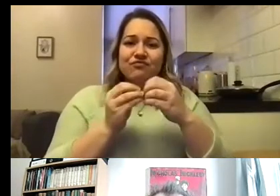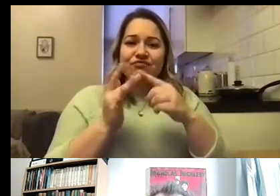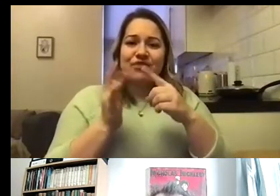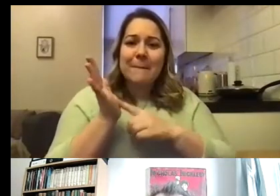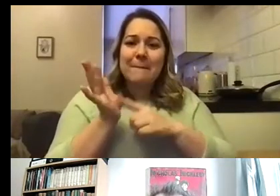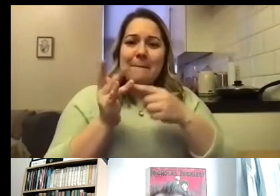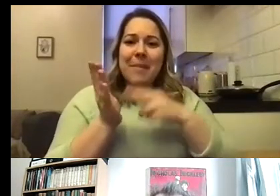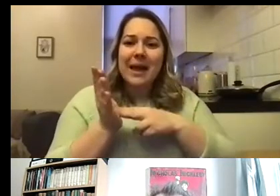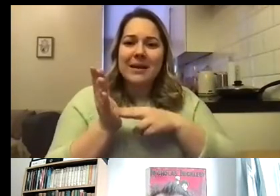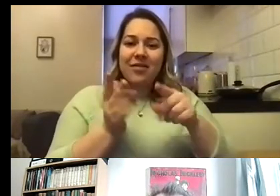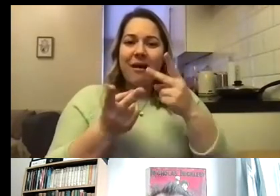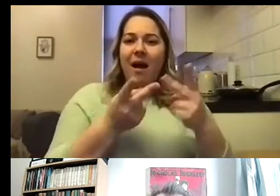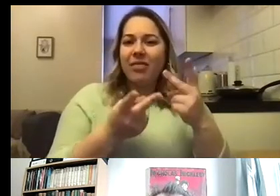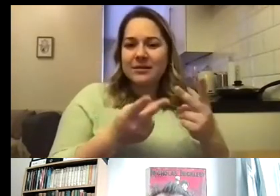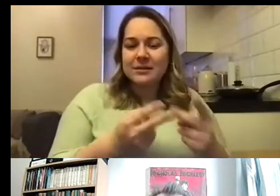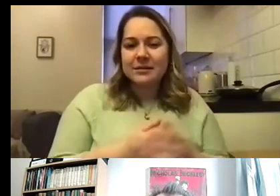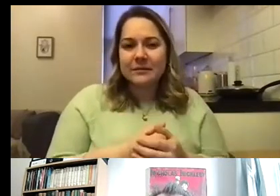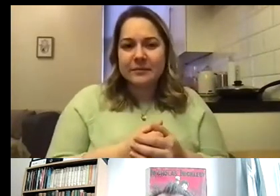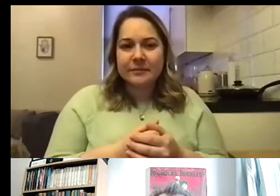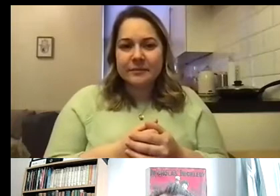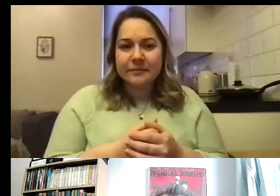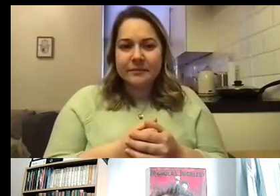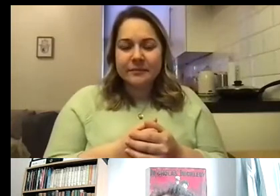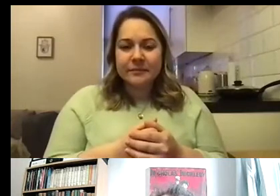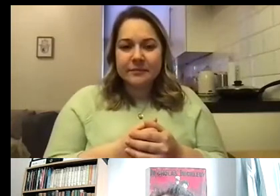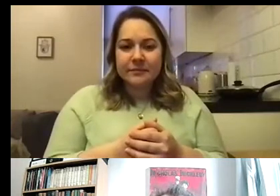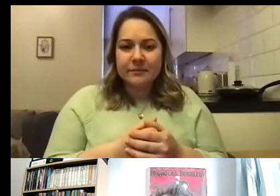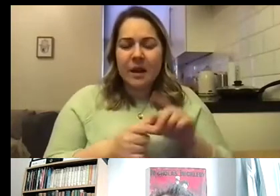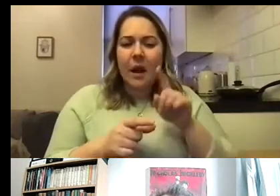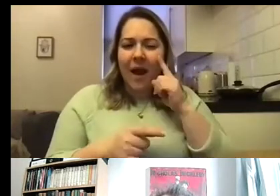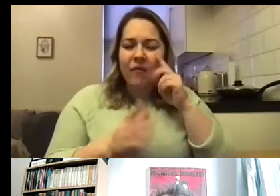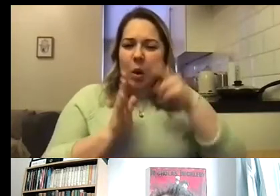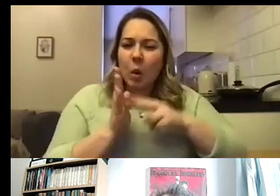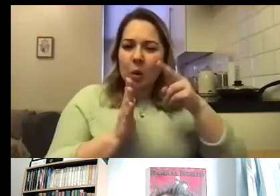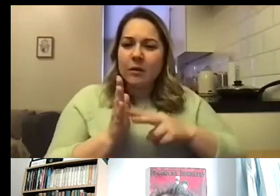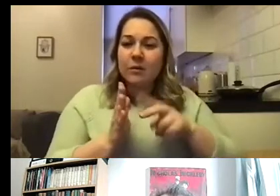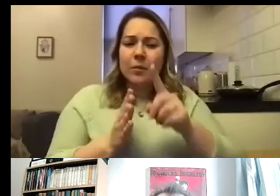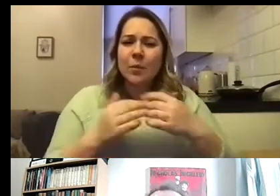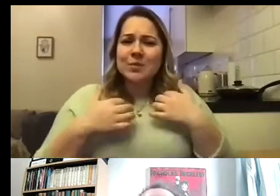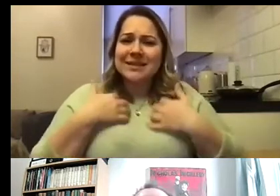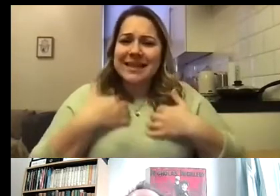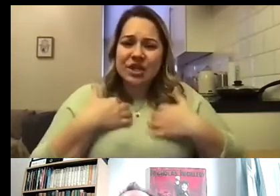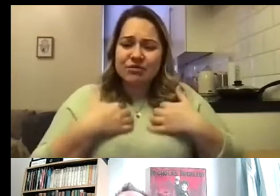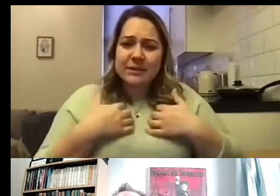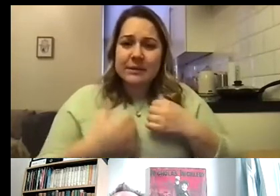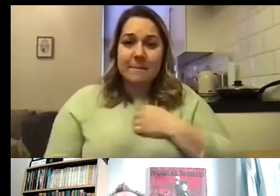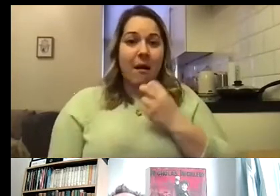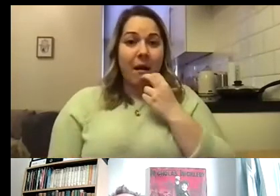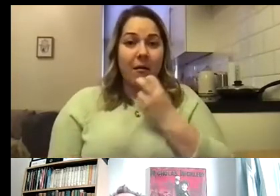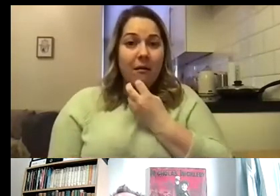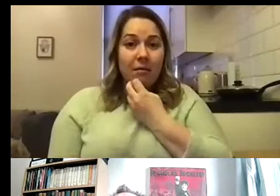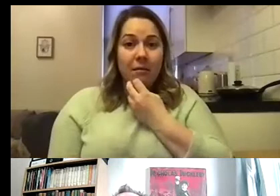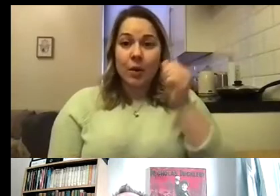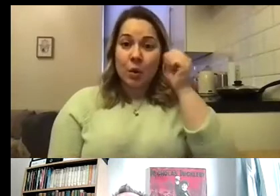out. Okay. Well, yeah, to help with some of it. What was interesting actually was what my uncle knew that